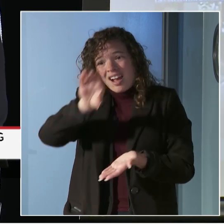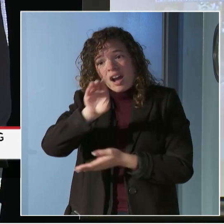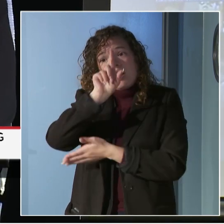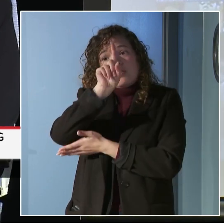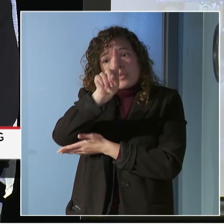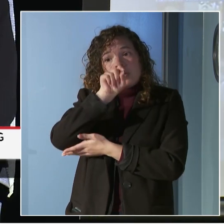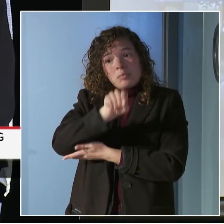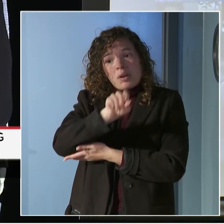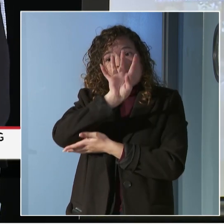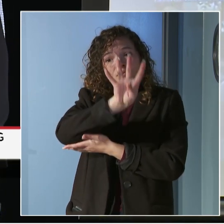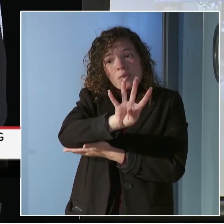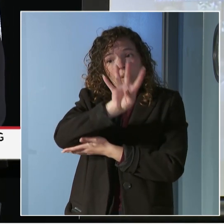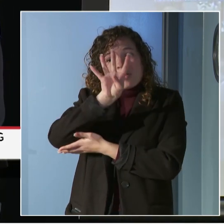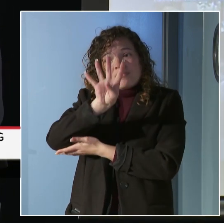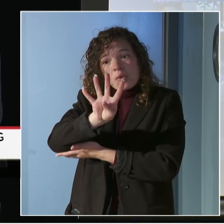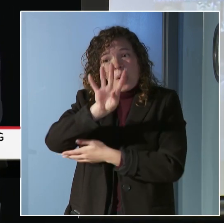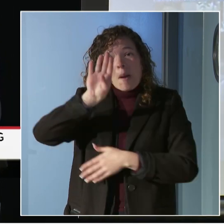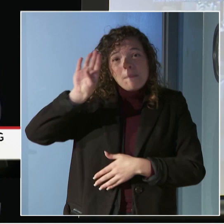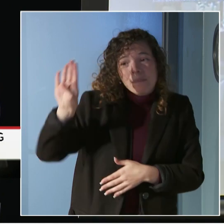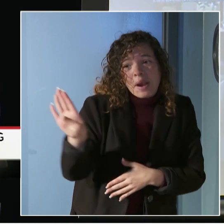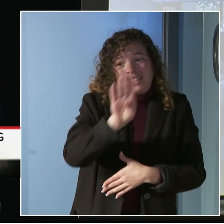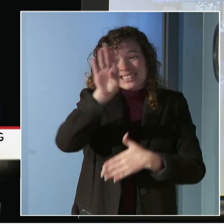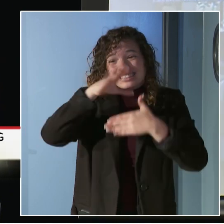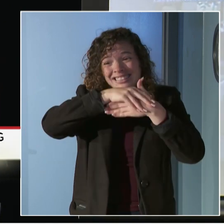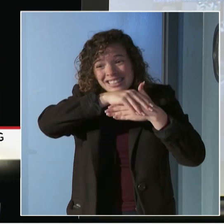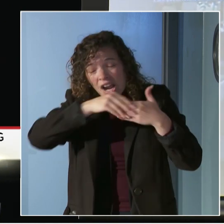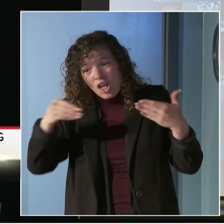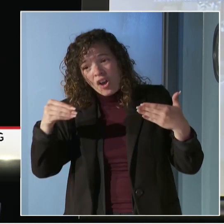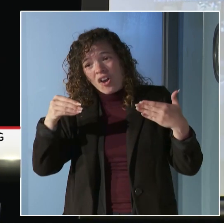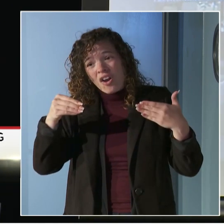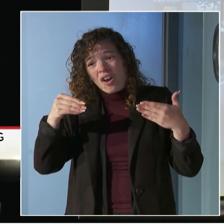$1.444 billion, including more than $1 billion.